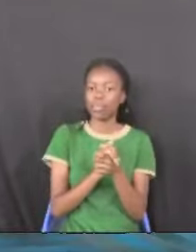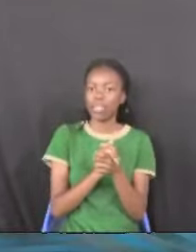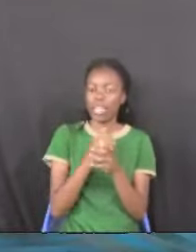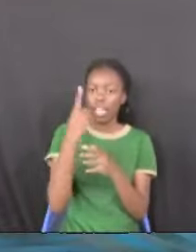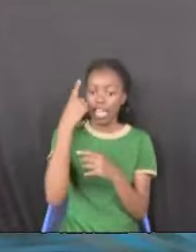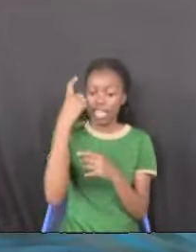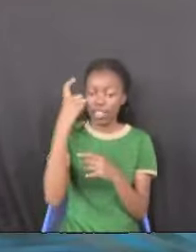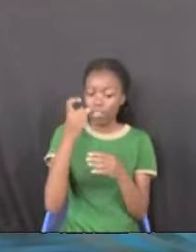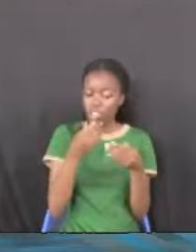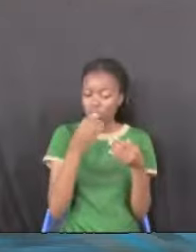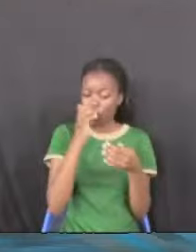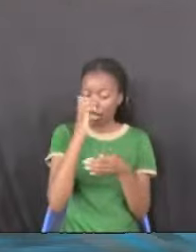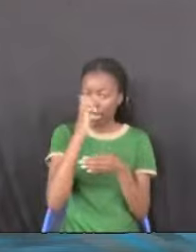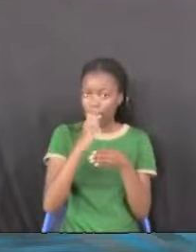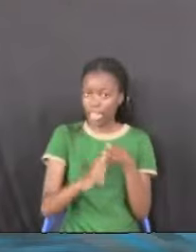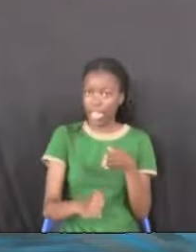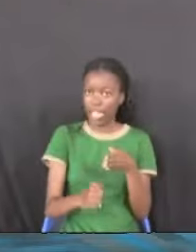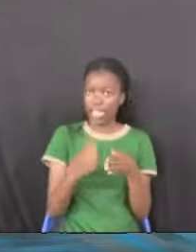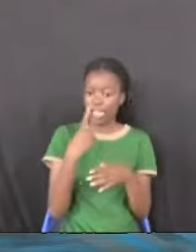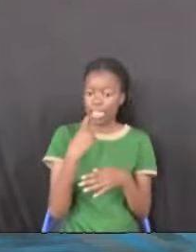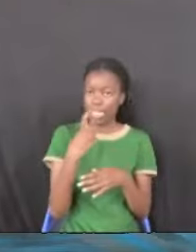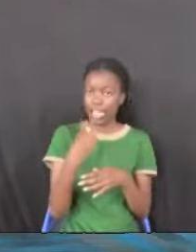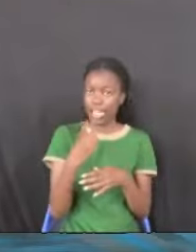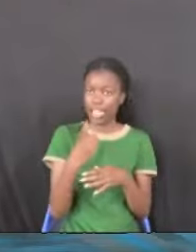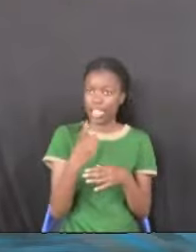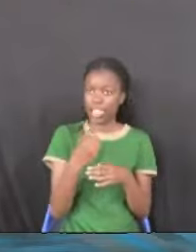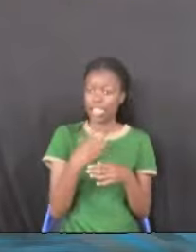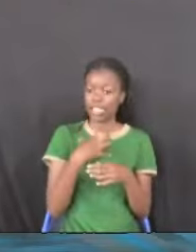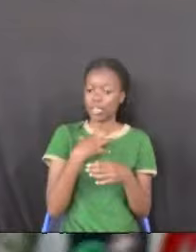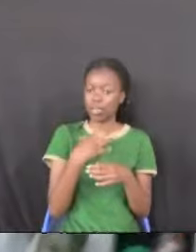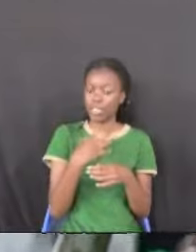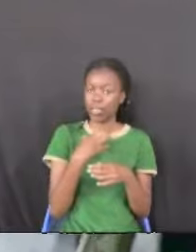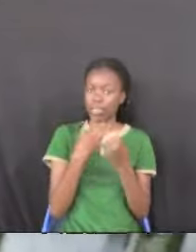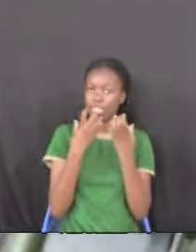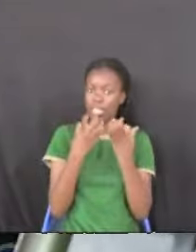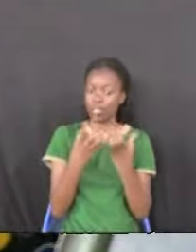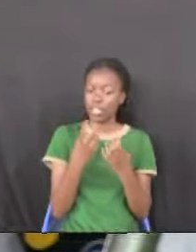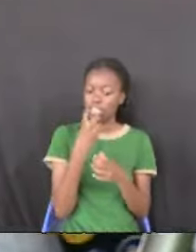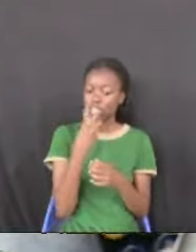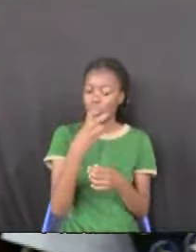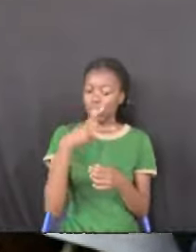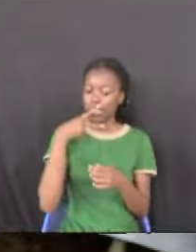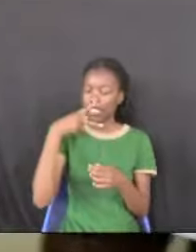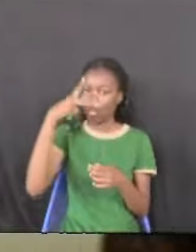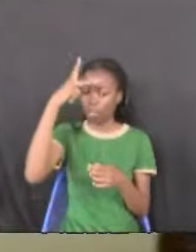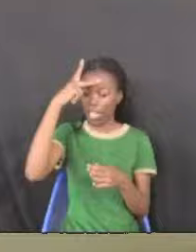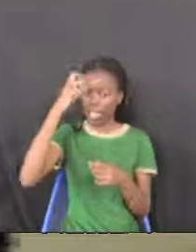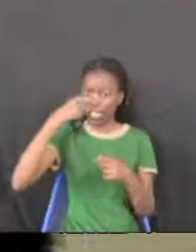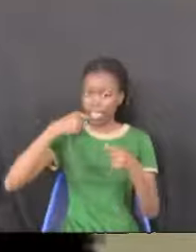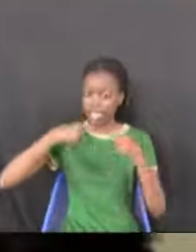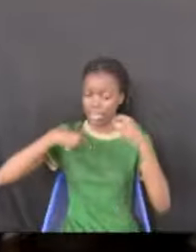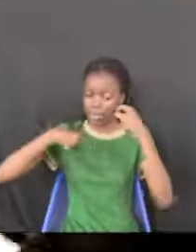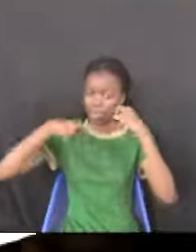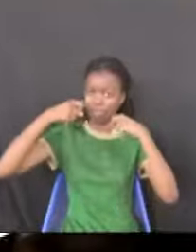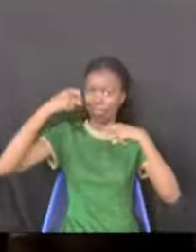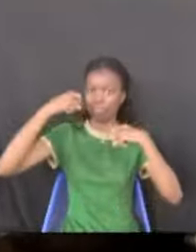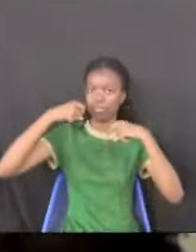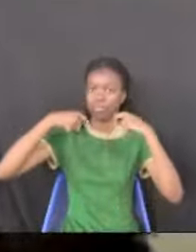ends and Ellen is breathing heavily. She looks at her parents, tears glistening in her eyes.